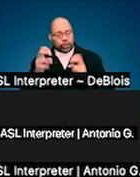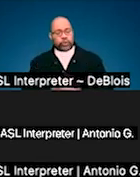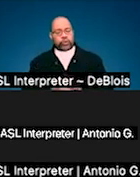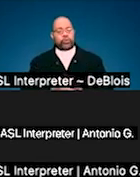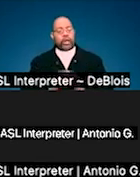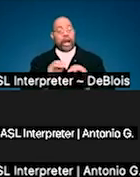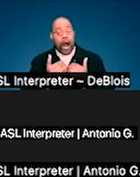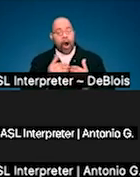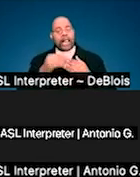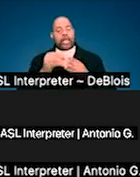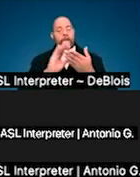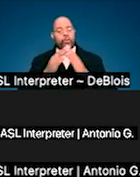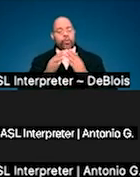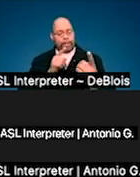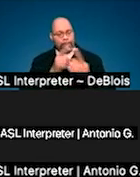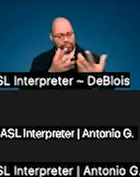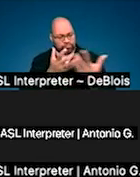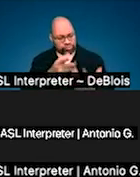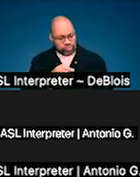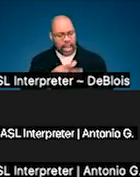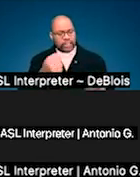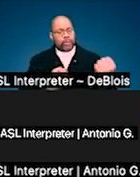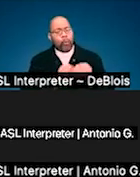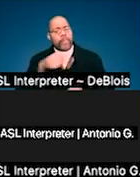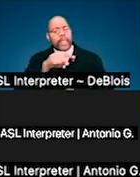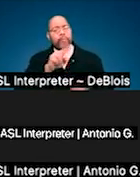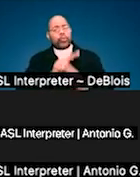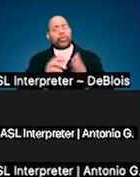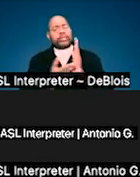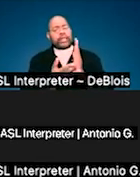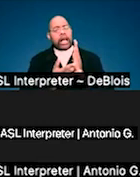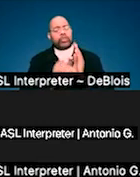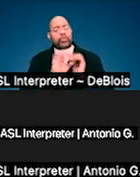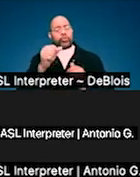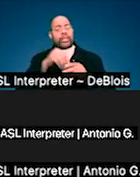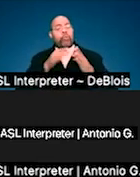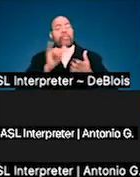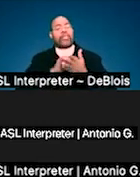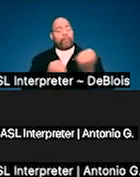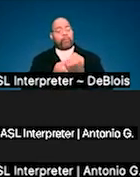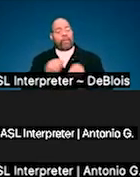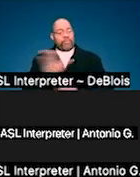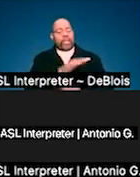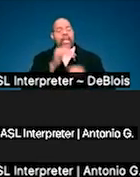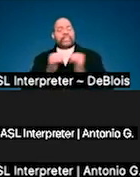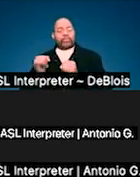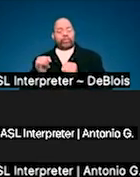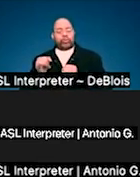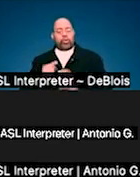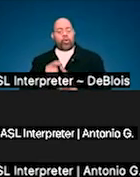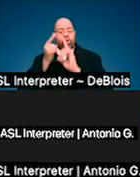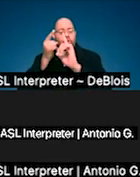meeting communities where they are, and supporting them in using technology tools in a way that supports their individual goals.